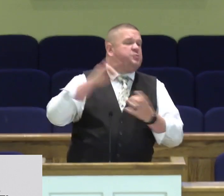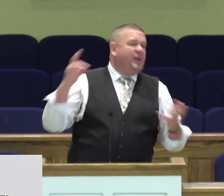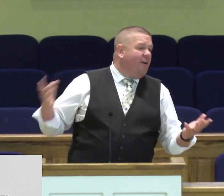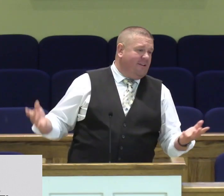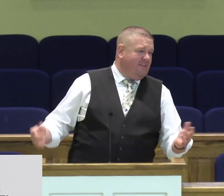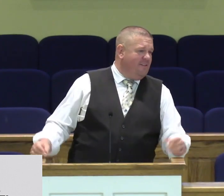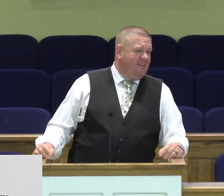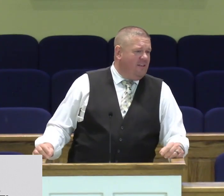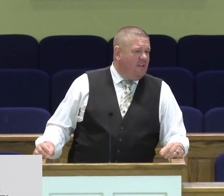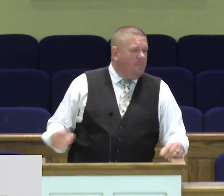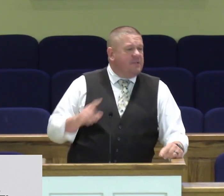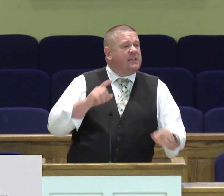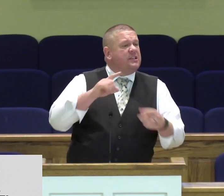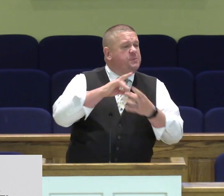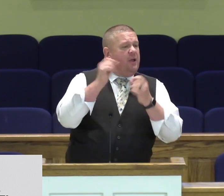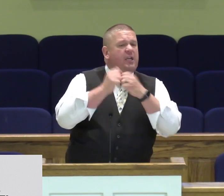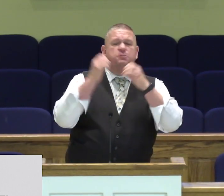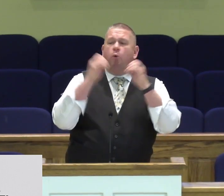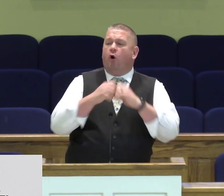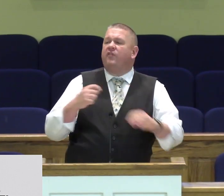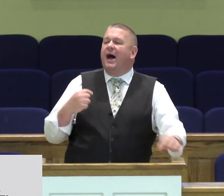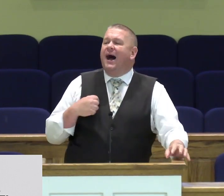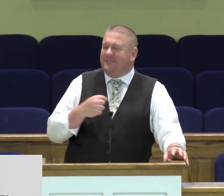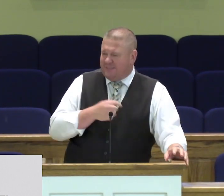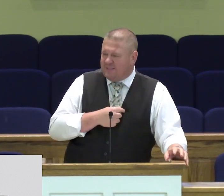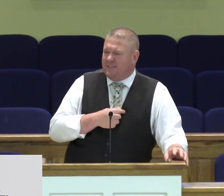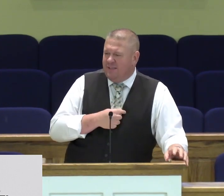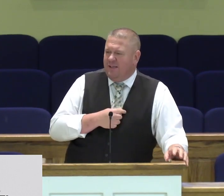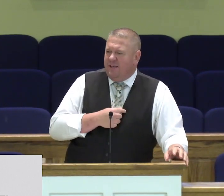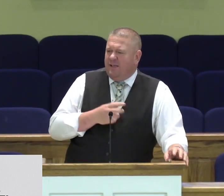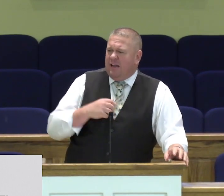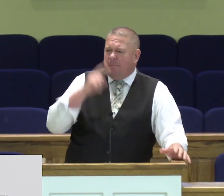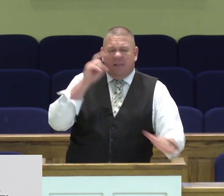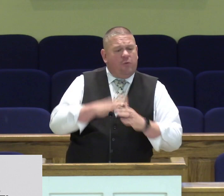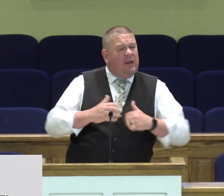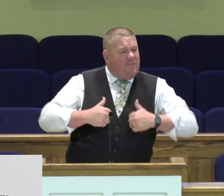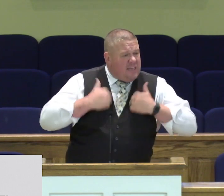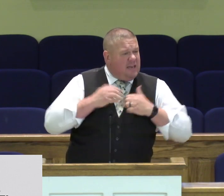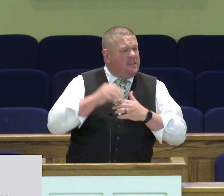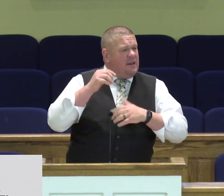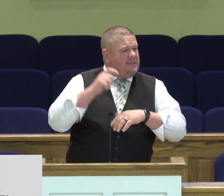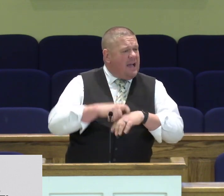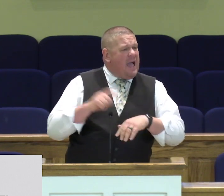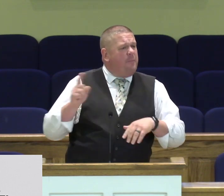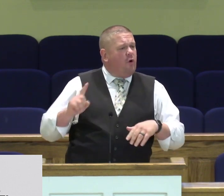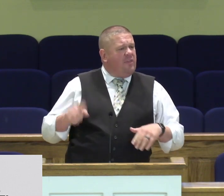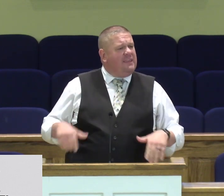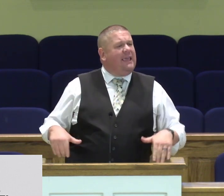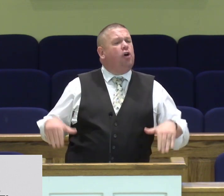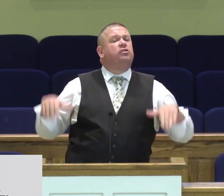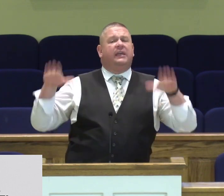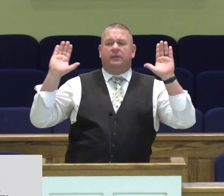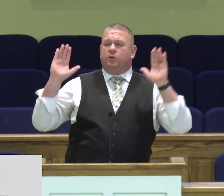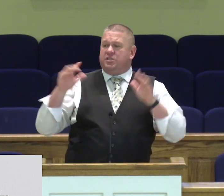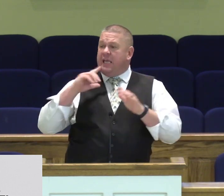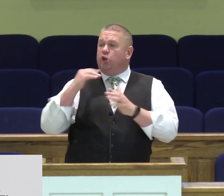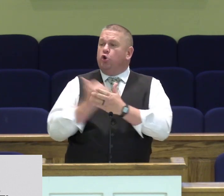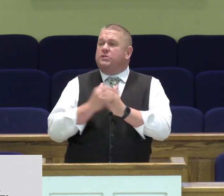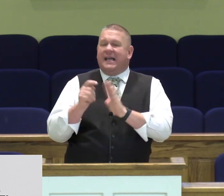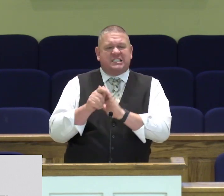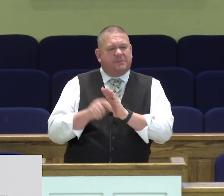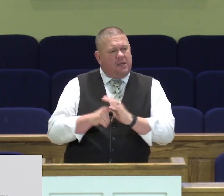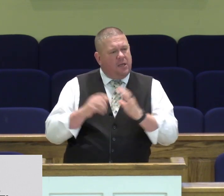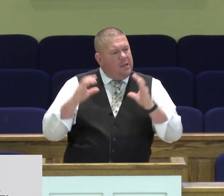of the Spirit, but it's that the Spirit gets more of us. And I believe we're living in a time where the yielding, which is a